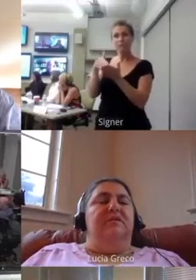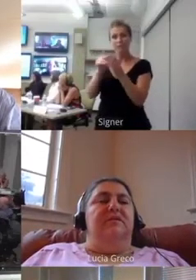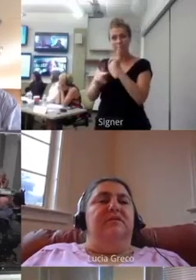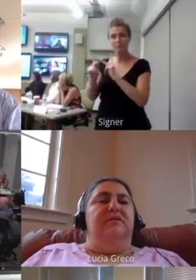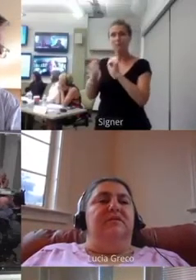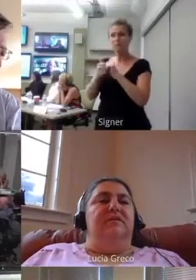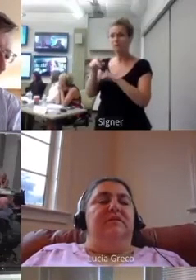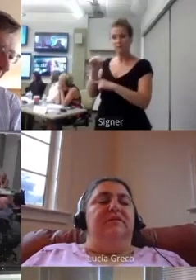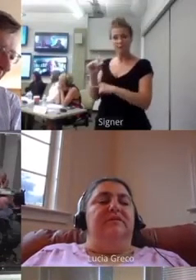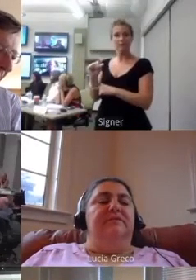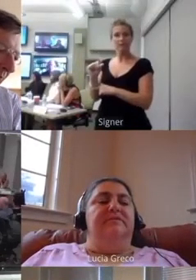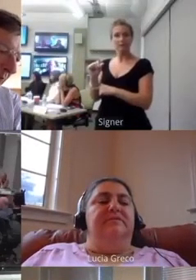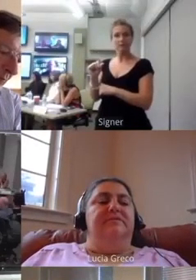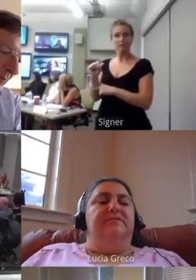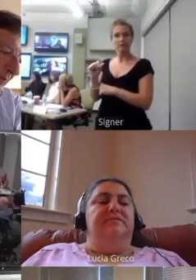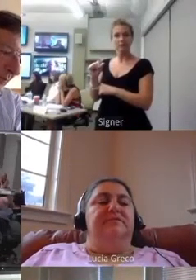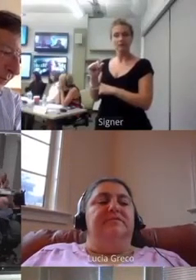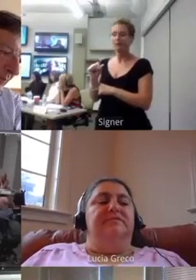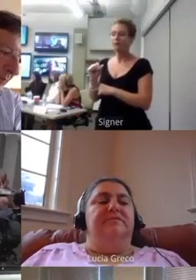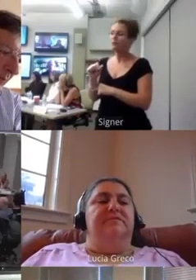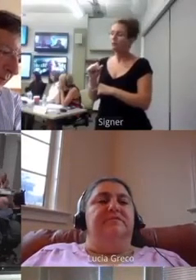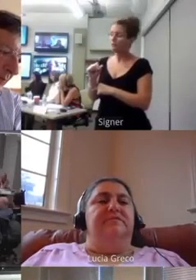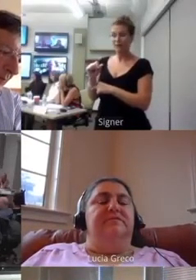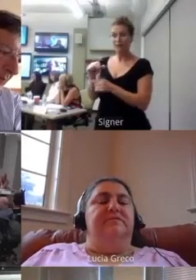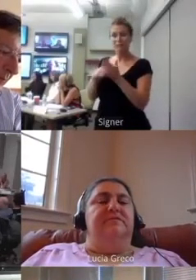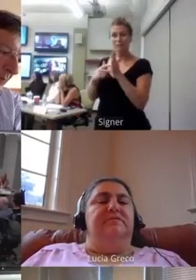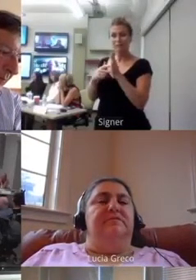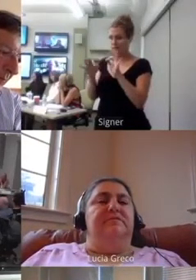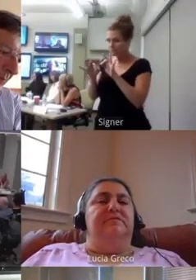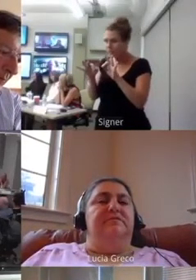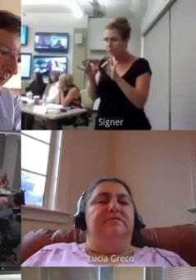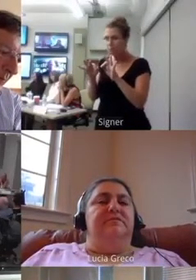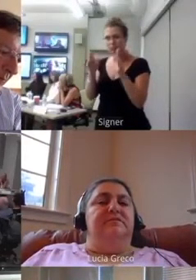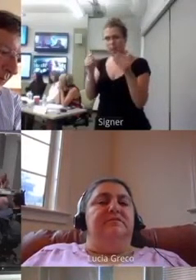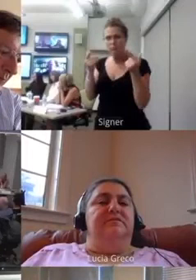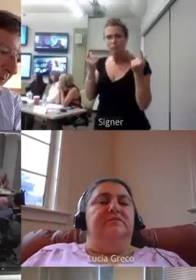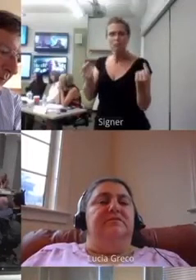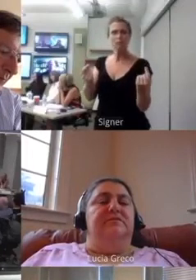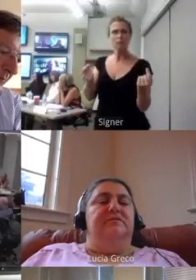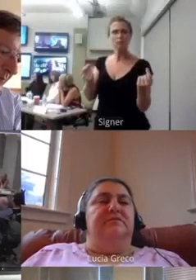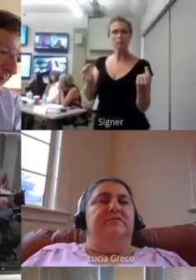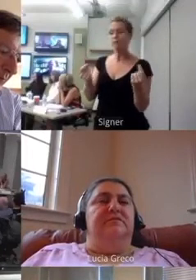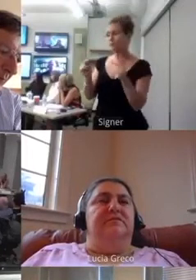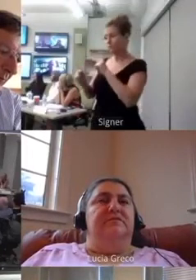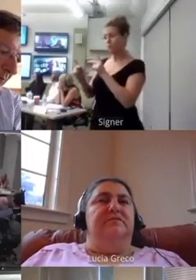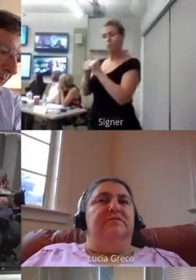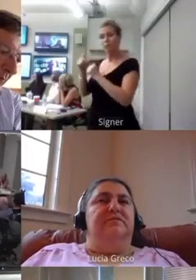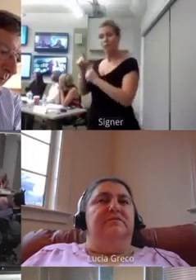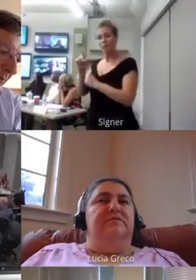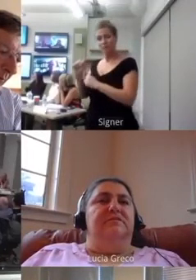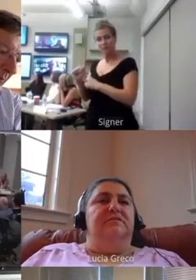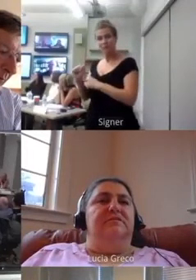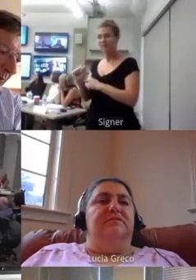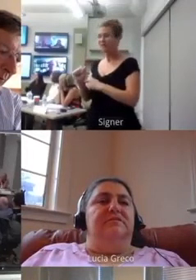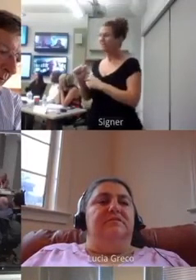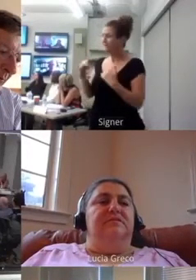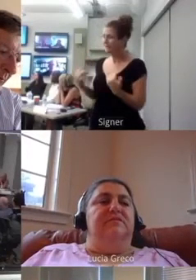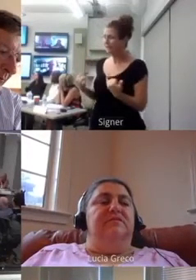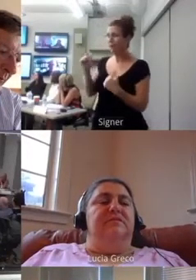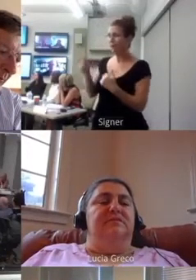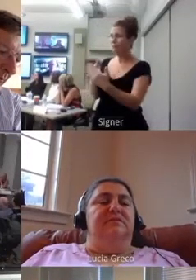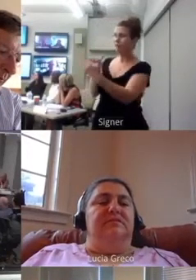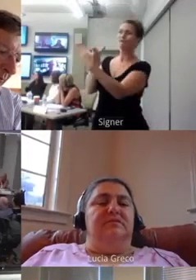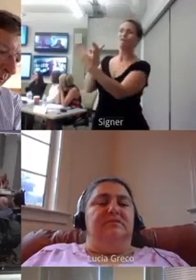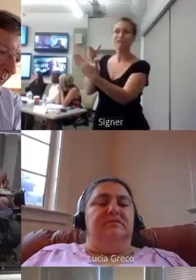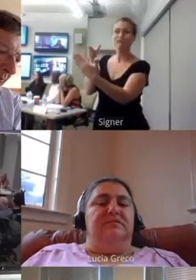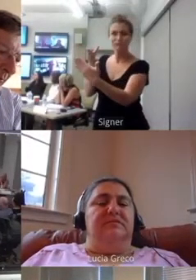part because to enforce those rights, individuals with disabilities have to bring claims, legal claims, one